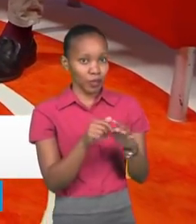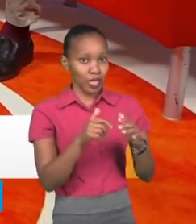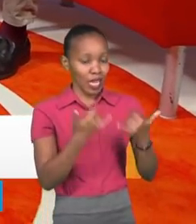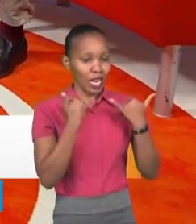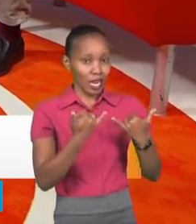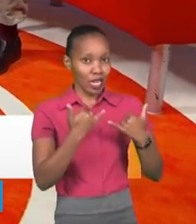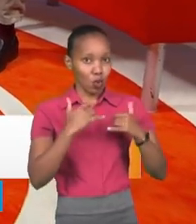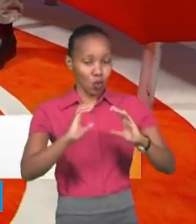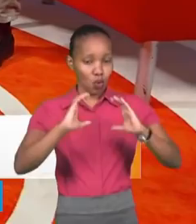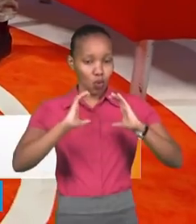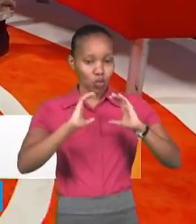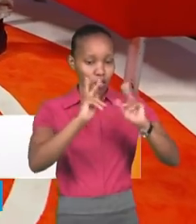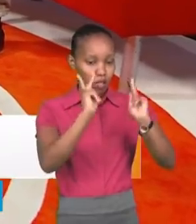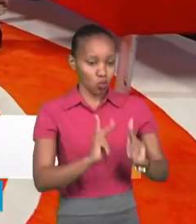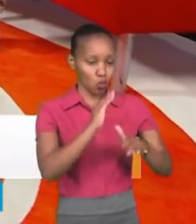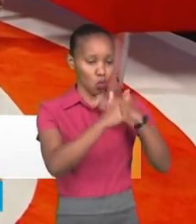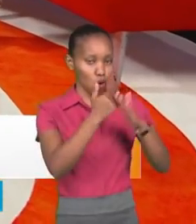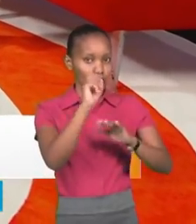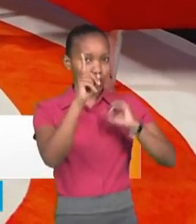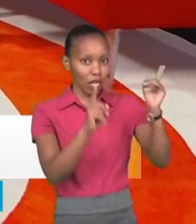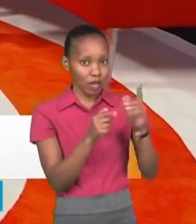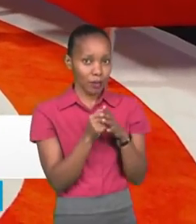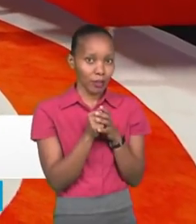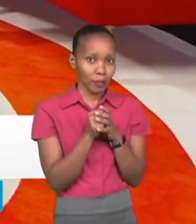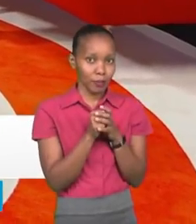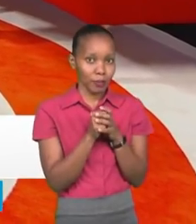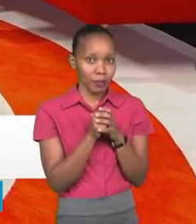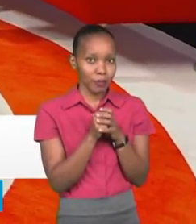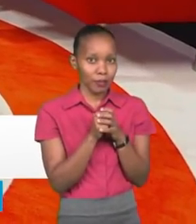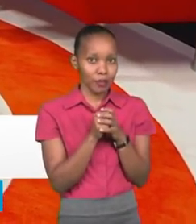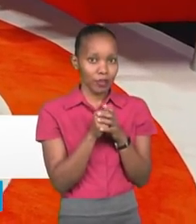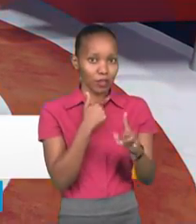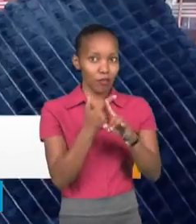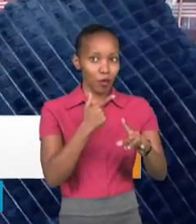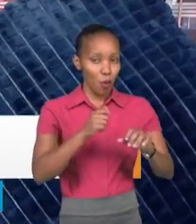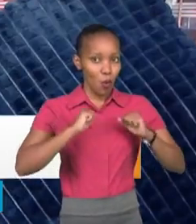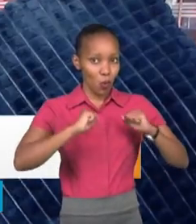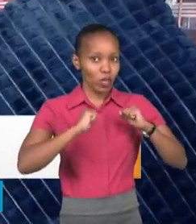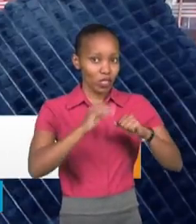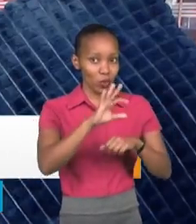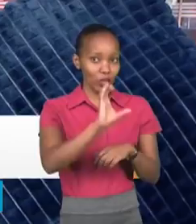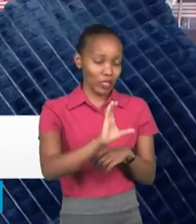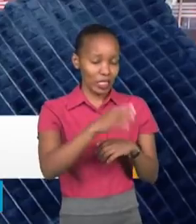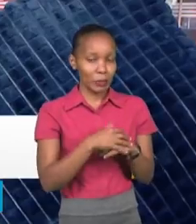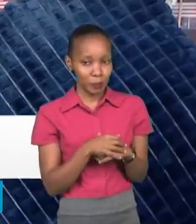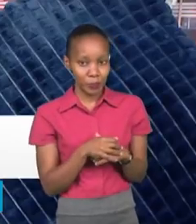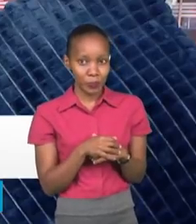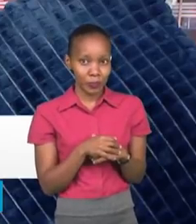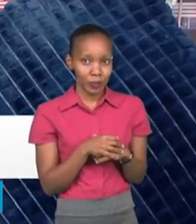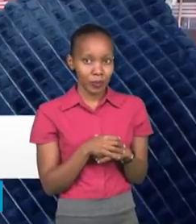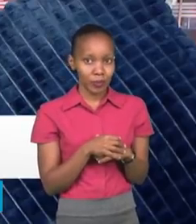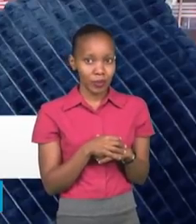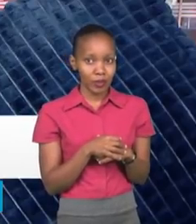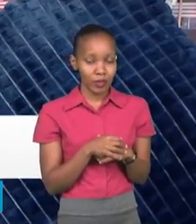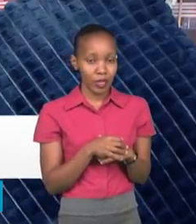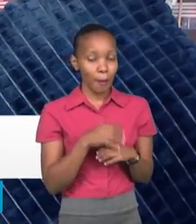of Kisumu All-Stars mm-hmm. was actually groomed by Wazito. Wow, interesting. So that is,